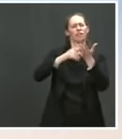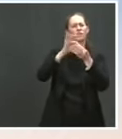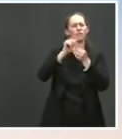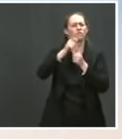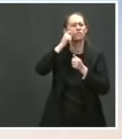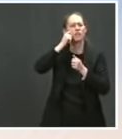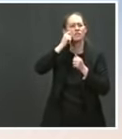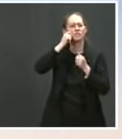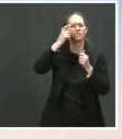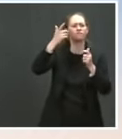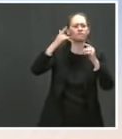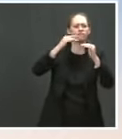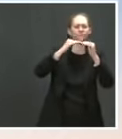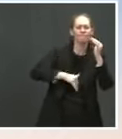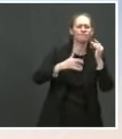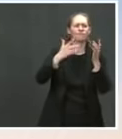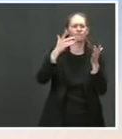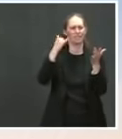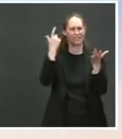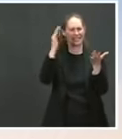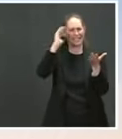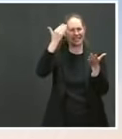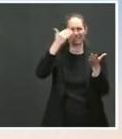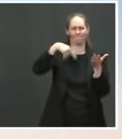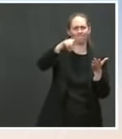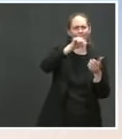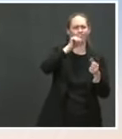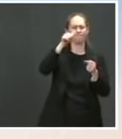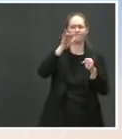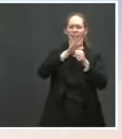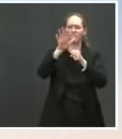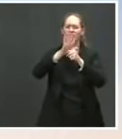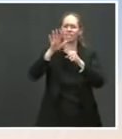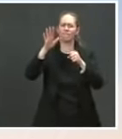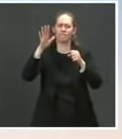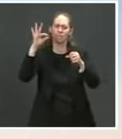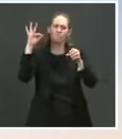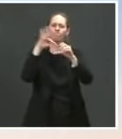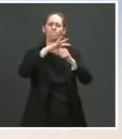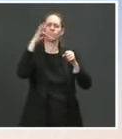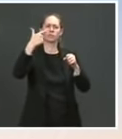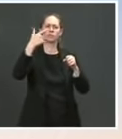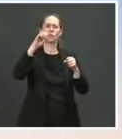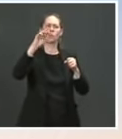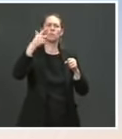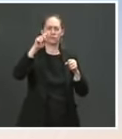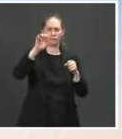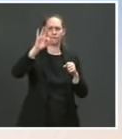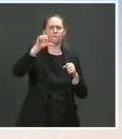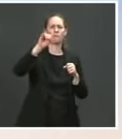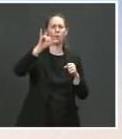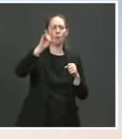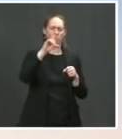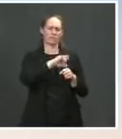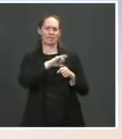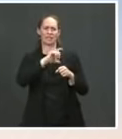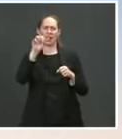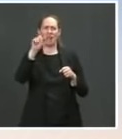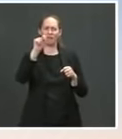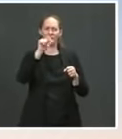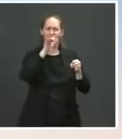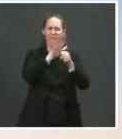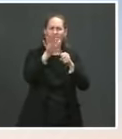Is the White House open to negotiations on this, possibly even giving maybe another look at Tim Scott's Justice Act the Democrats blocked last year? Well, we will leave